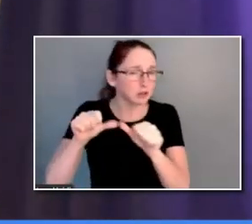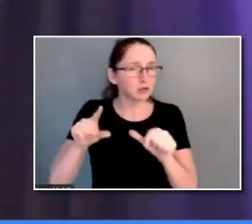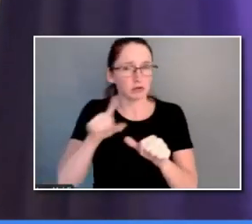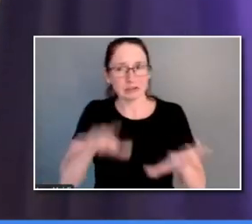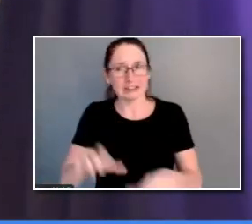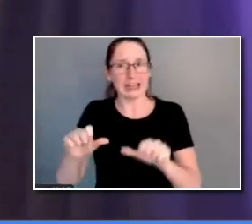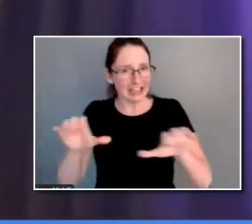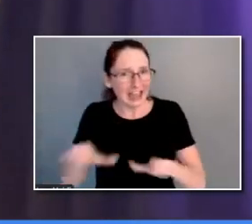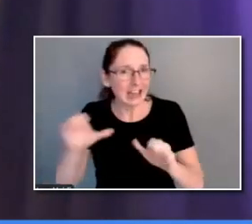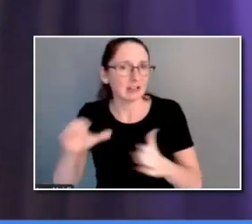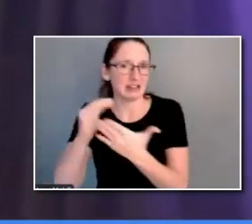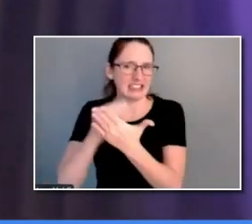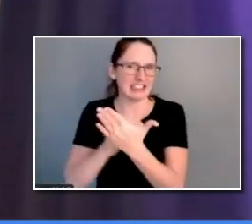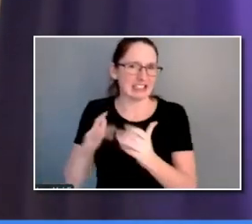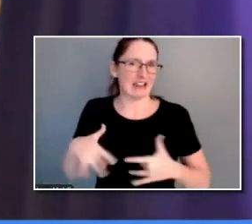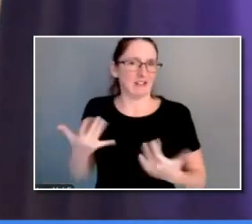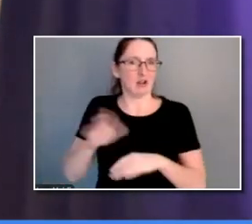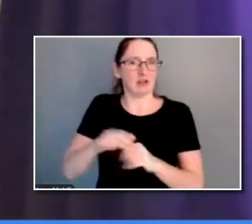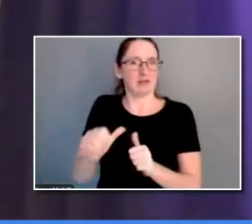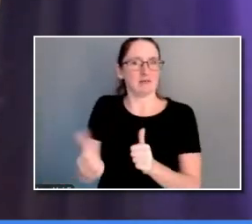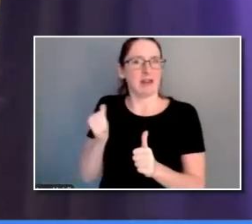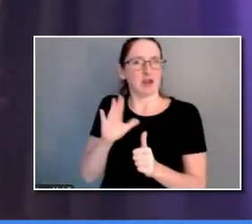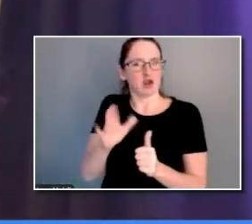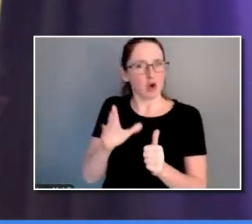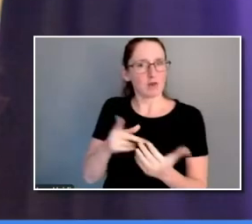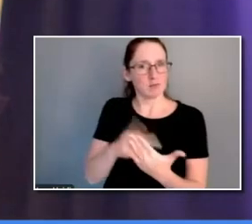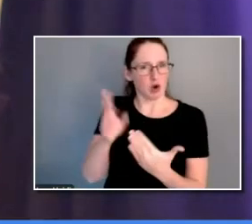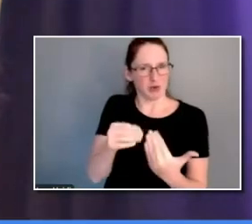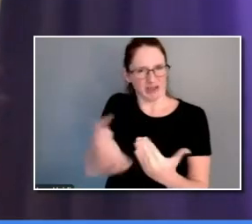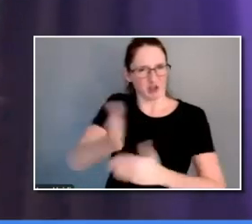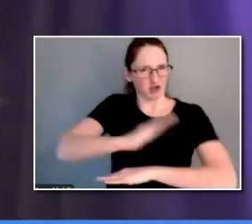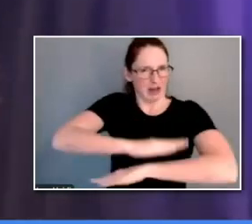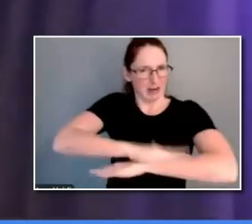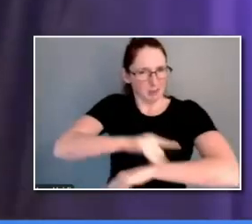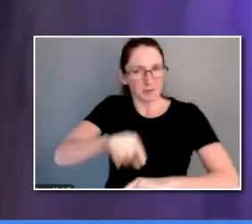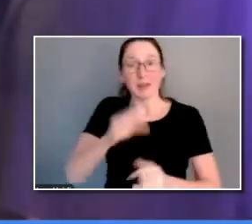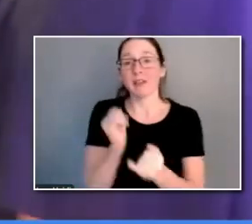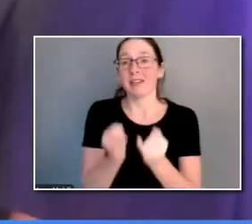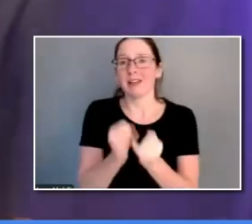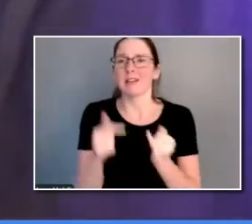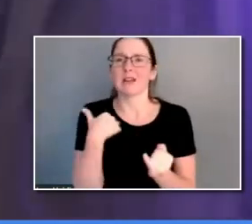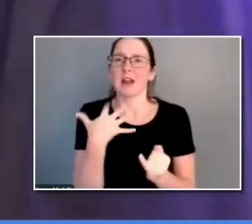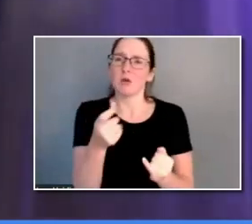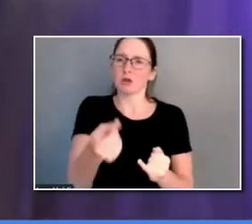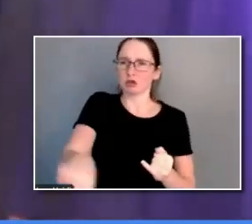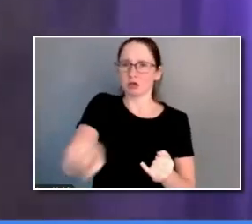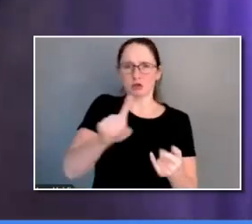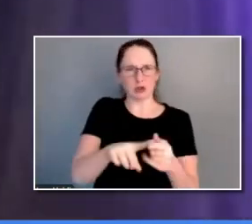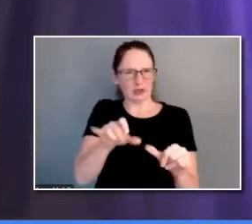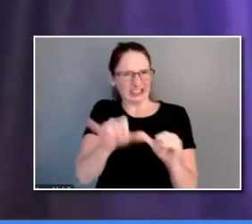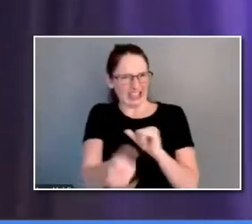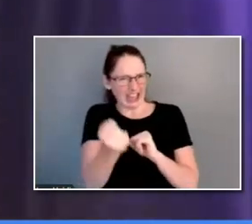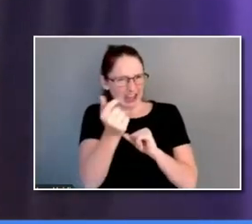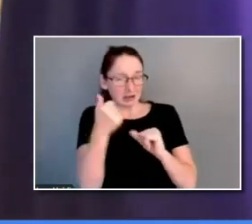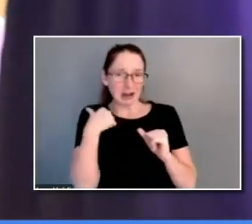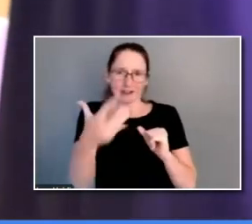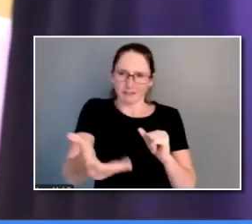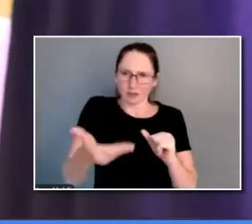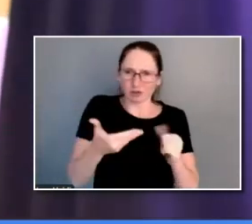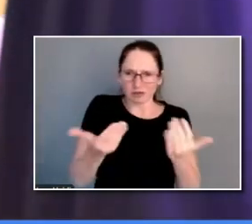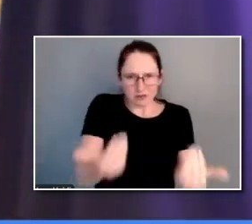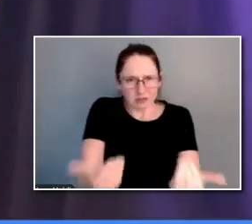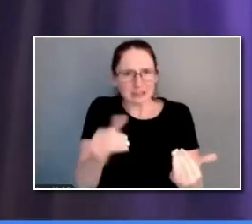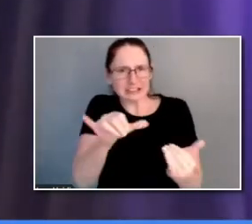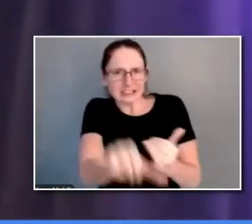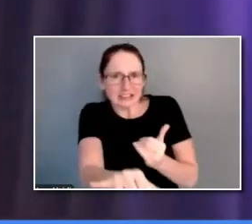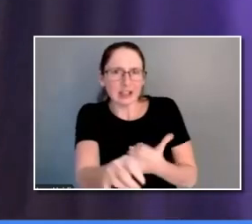The list of events are on the back of your programs, which are on your table right there. And lastly, I want you to stay a little bit. I invite you to stay and enjoy